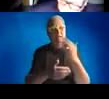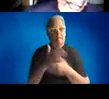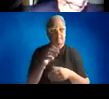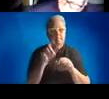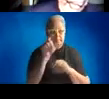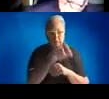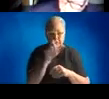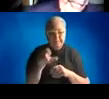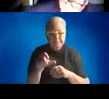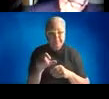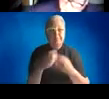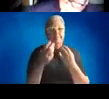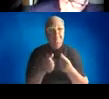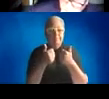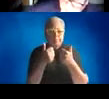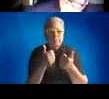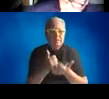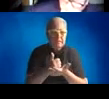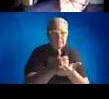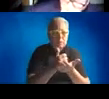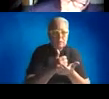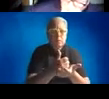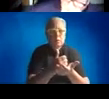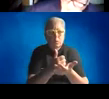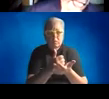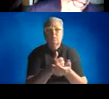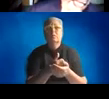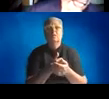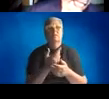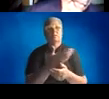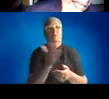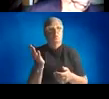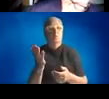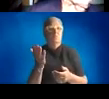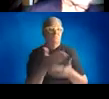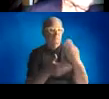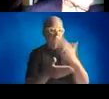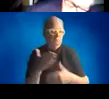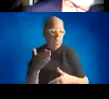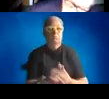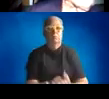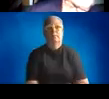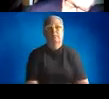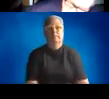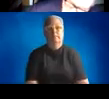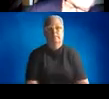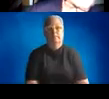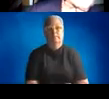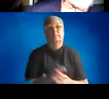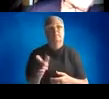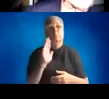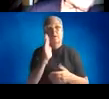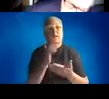enough support and resources out there for disabled people. This will help in budgeting